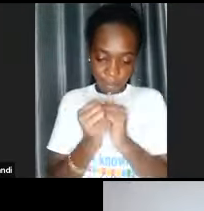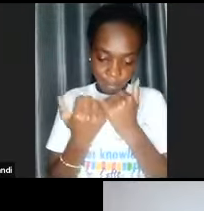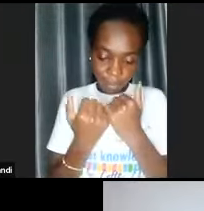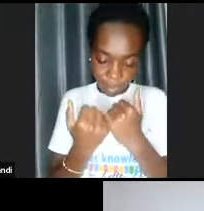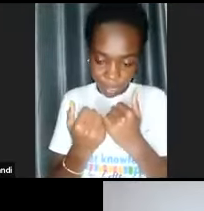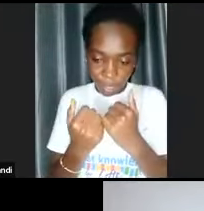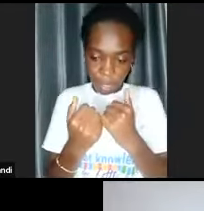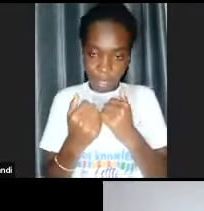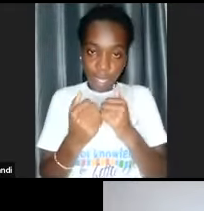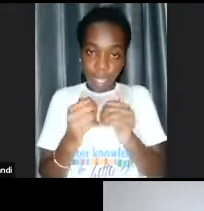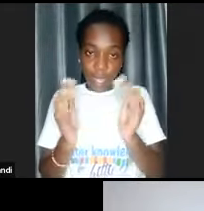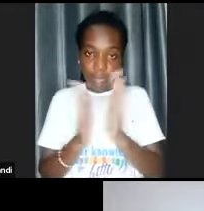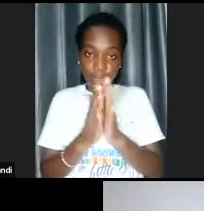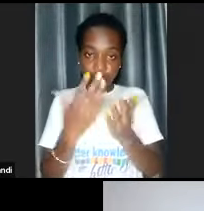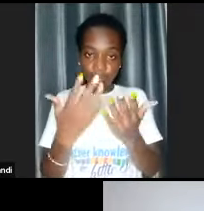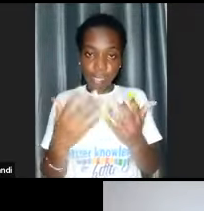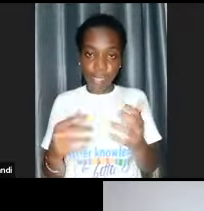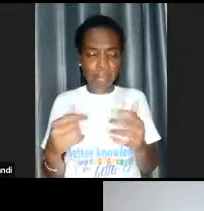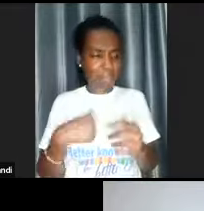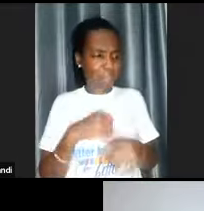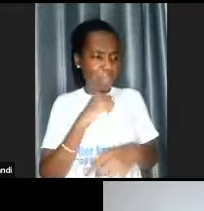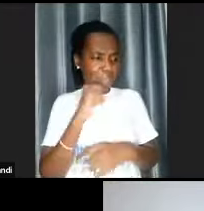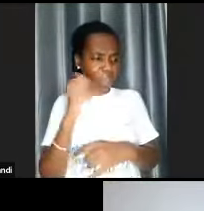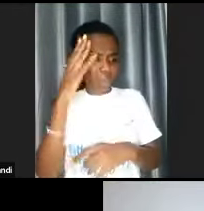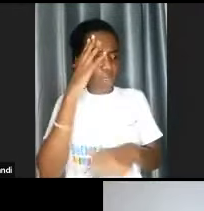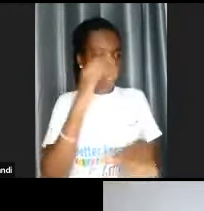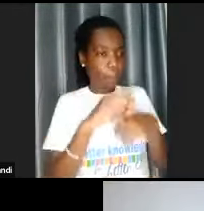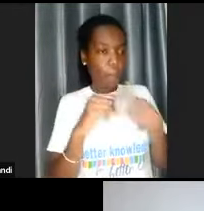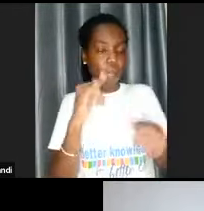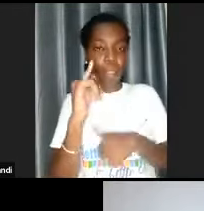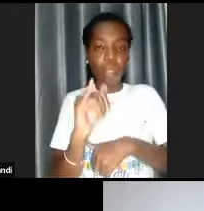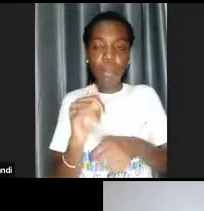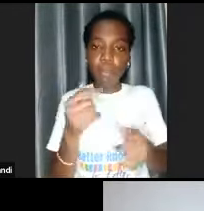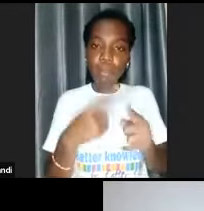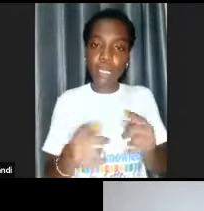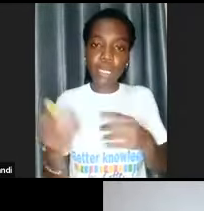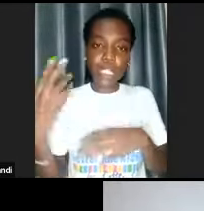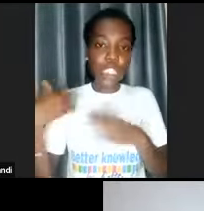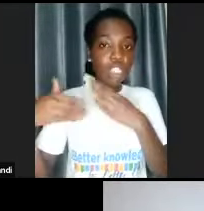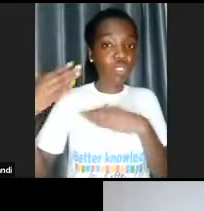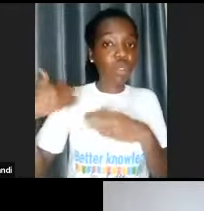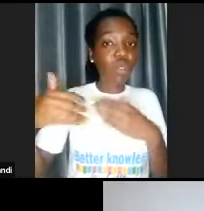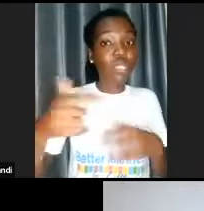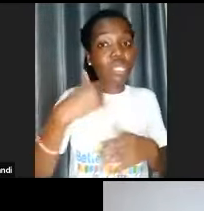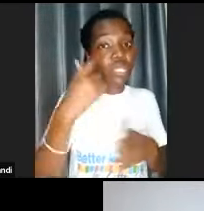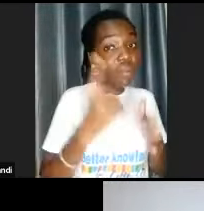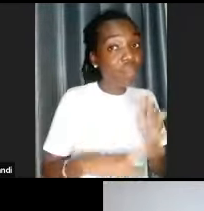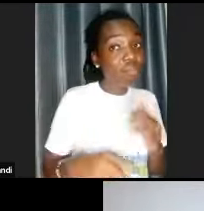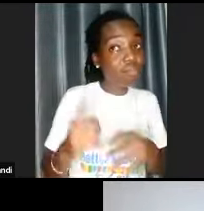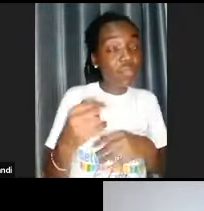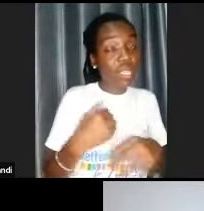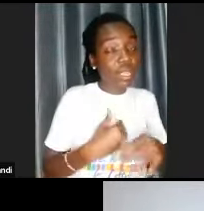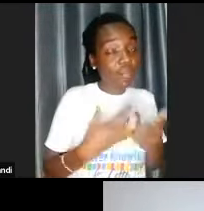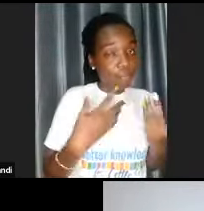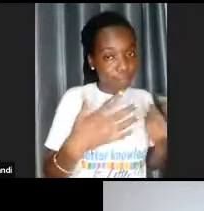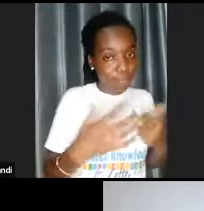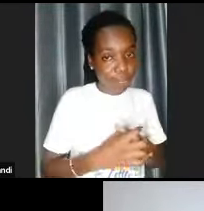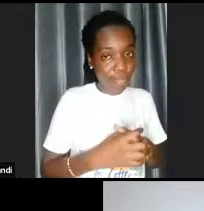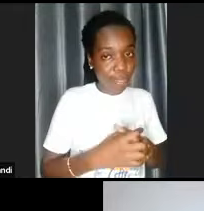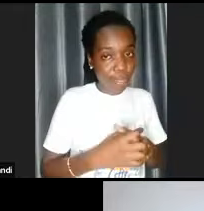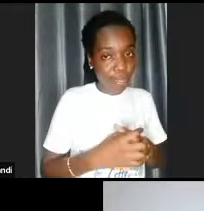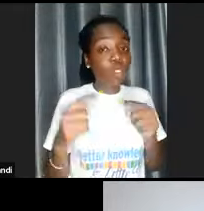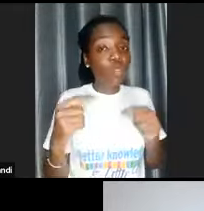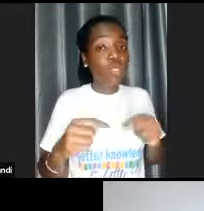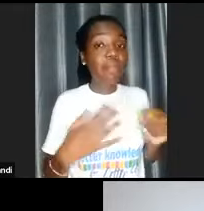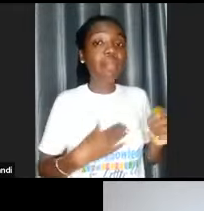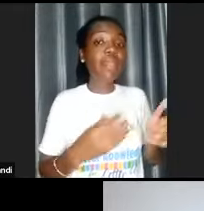I never knew he had that conviction because nowhere in the history we've been told he has a faith convictions. But today I learned about that because somebody